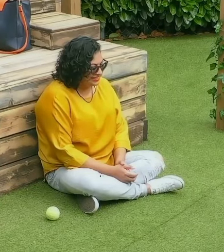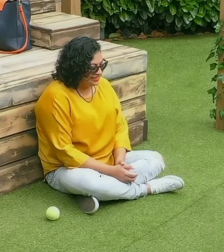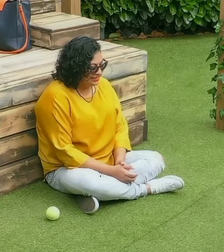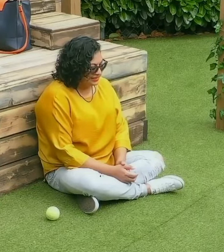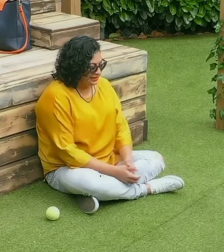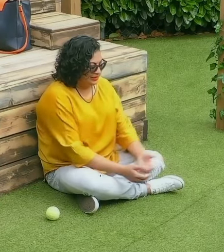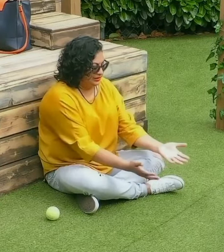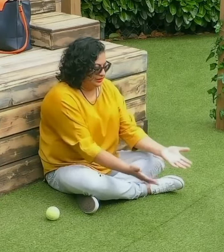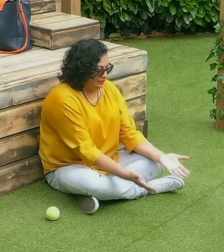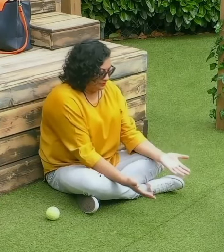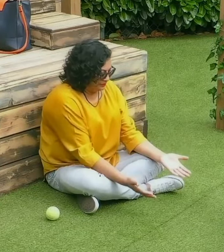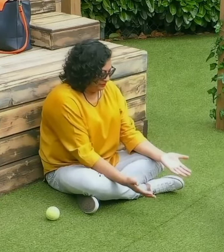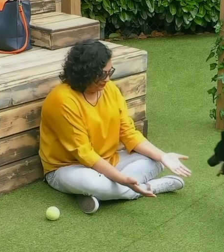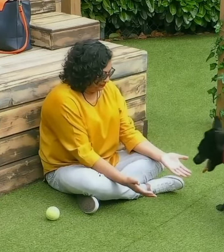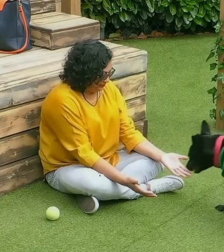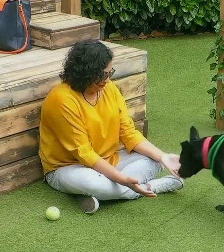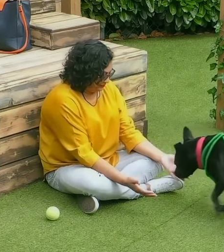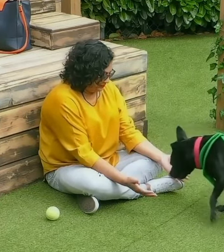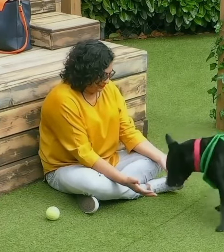that?